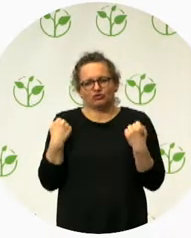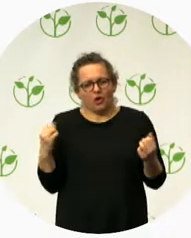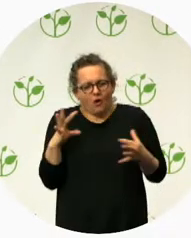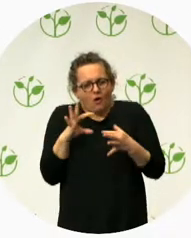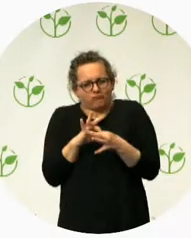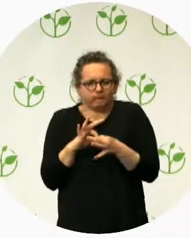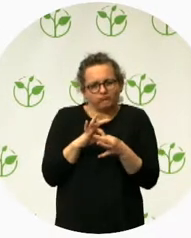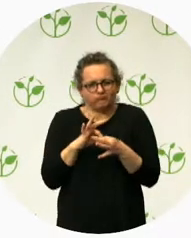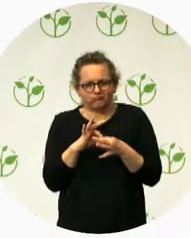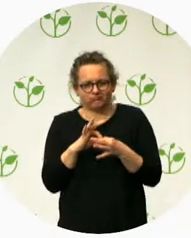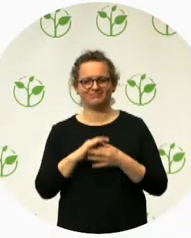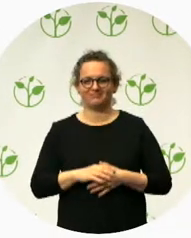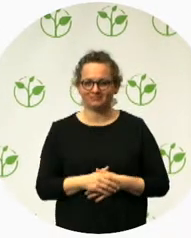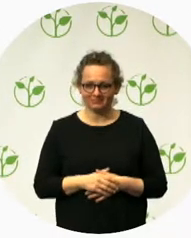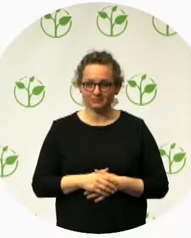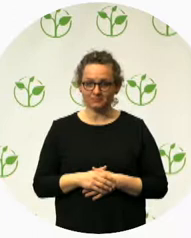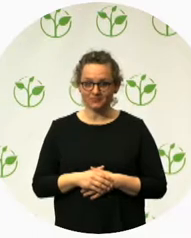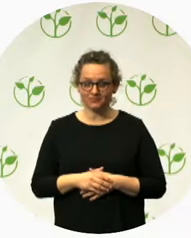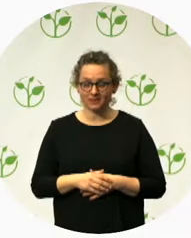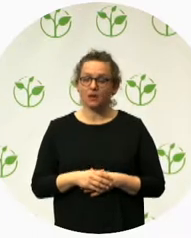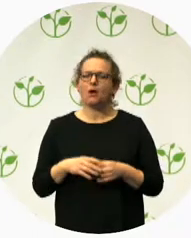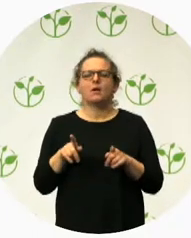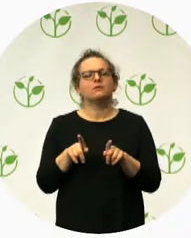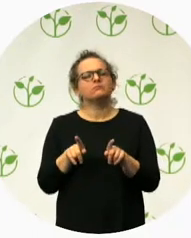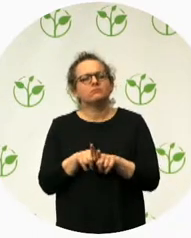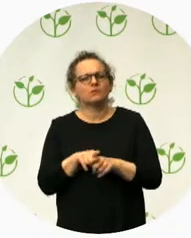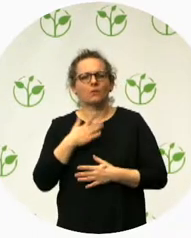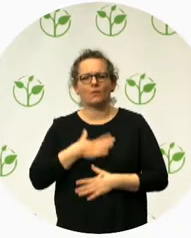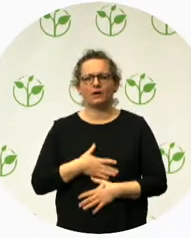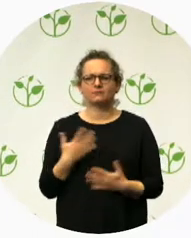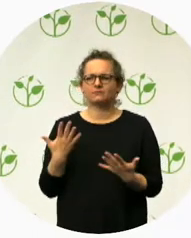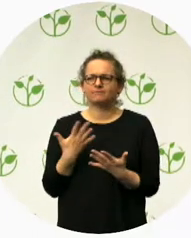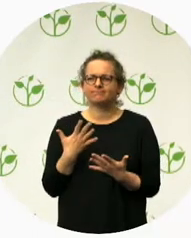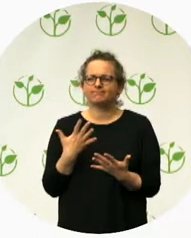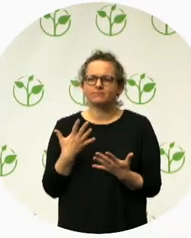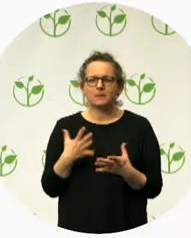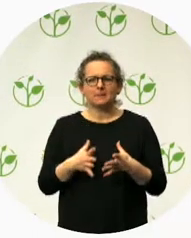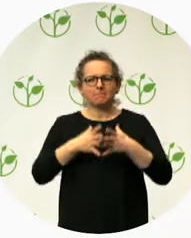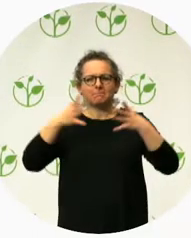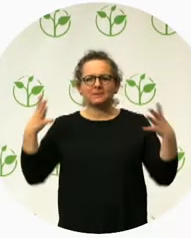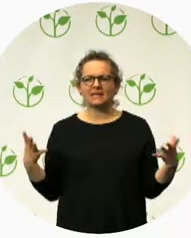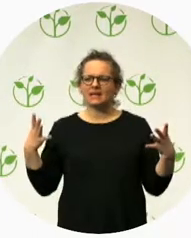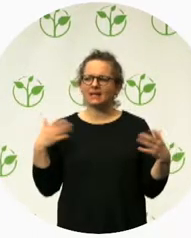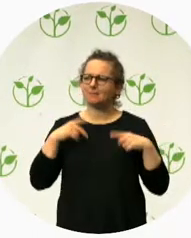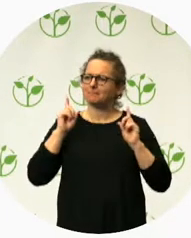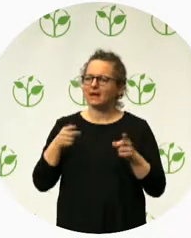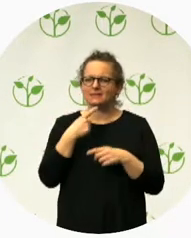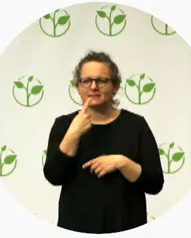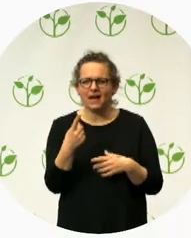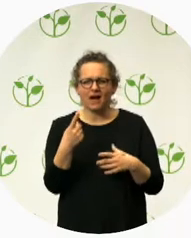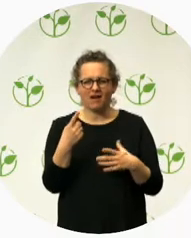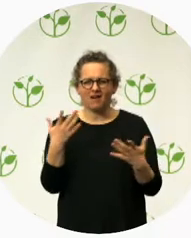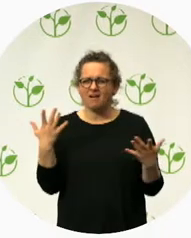that is it is wonderful, as always, to welcome, I think, our long-term friend